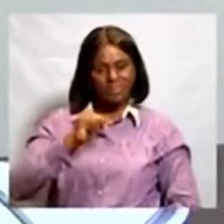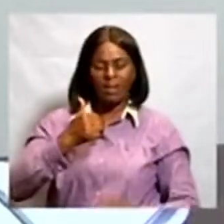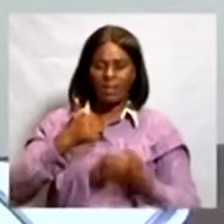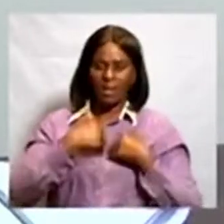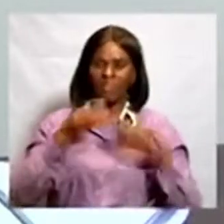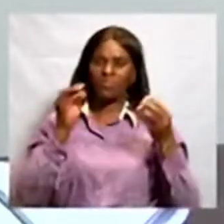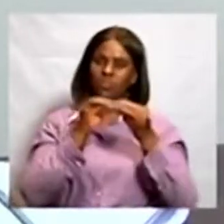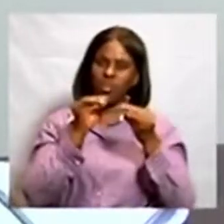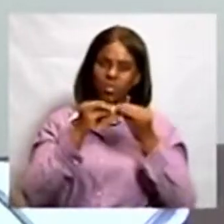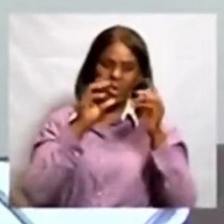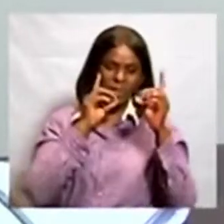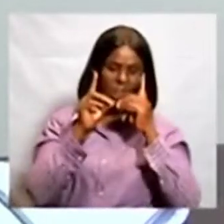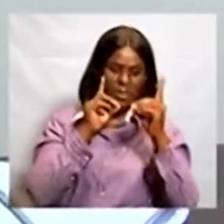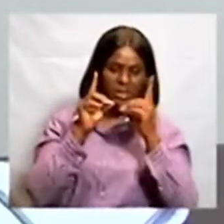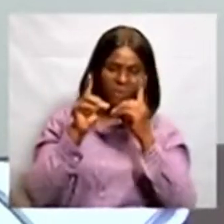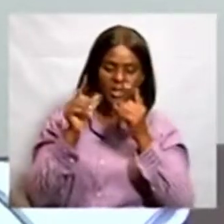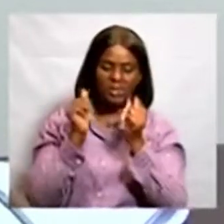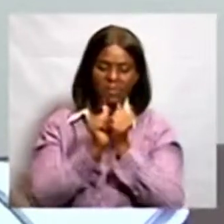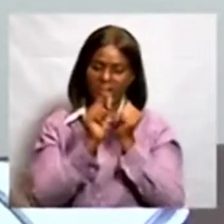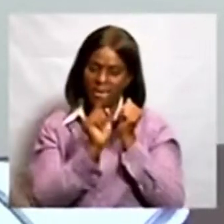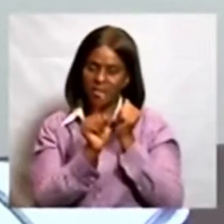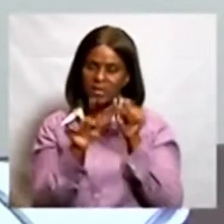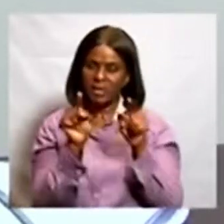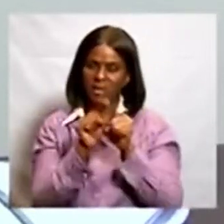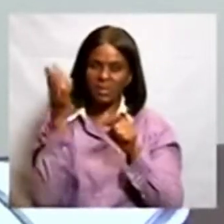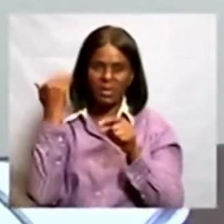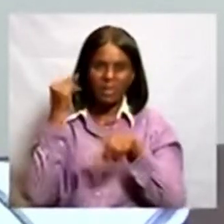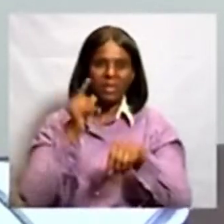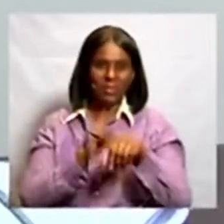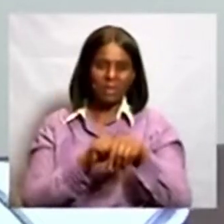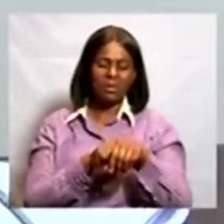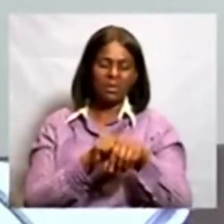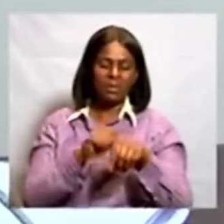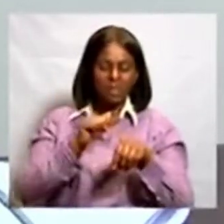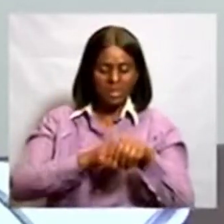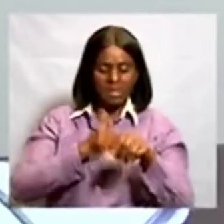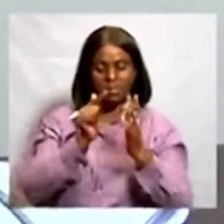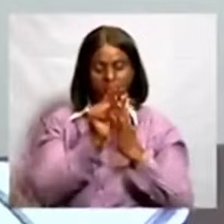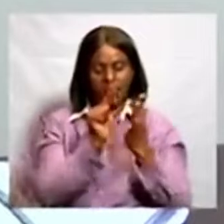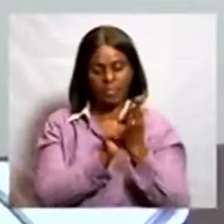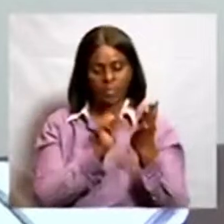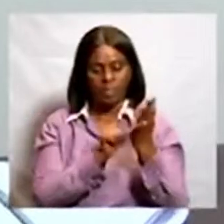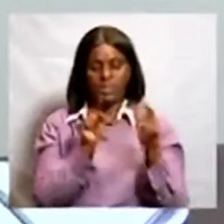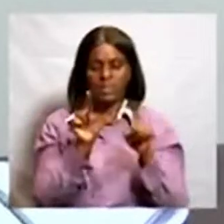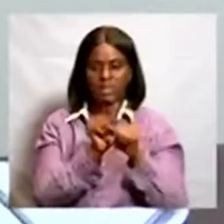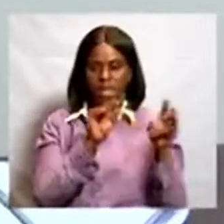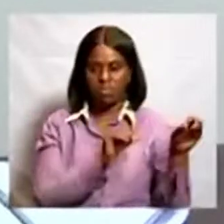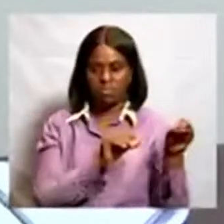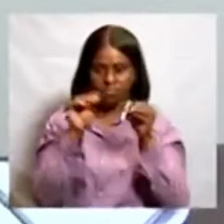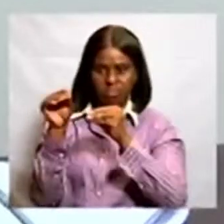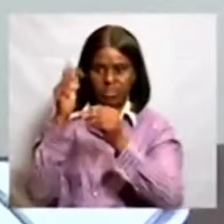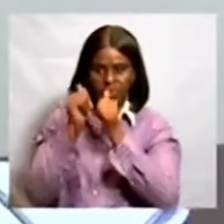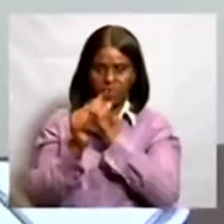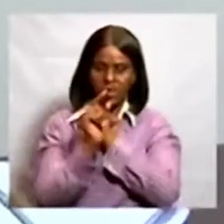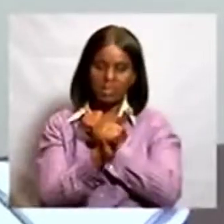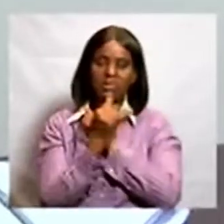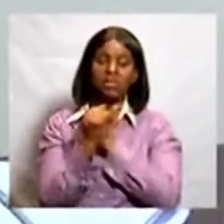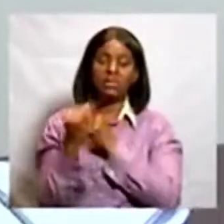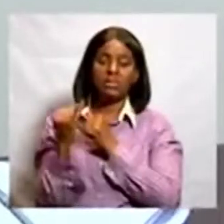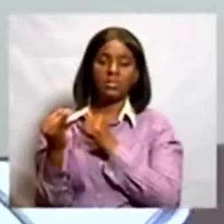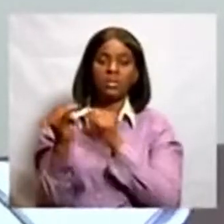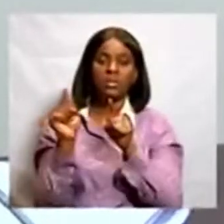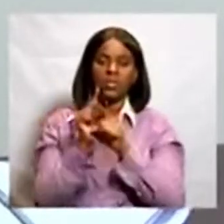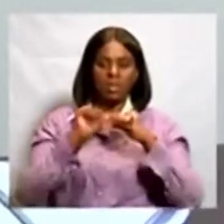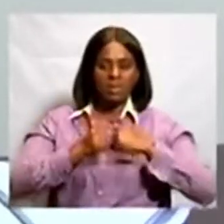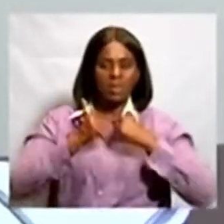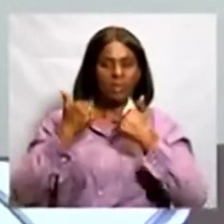debate with other stakeholders on this, and last time our bill, I think, was deferred because of this issue, and